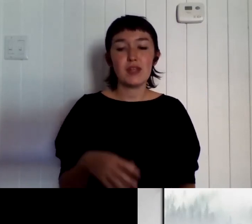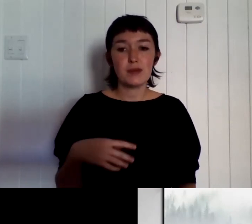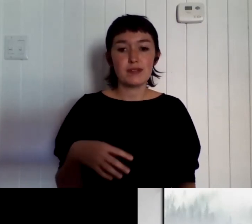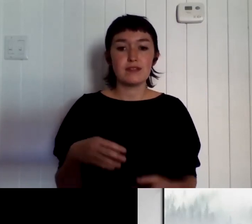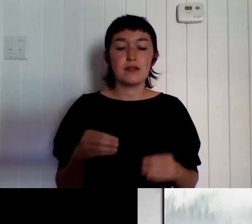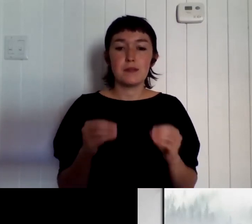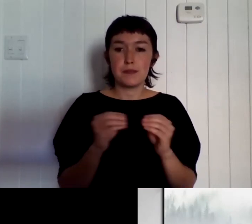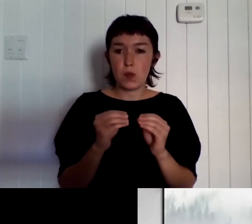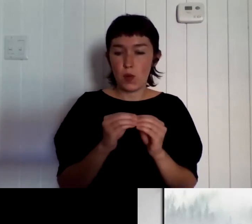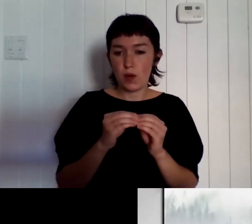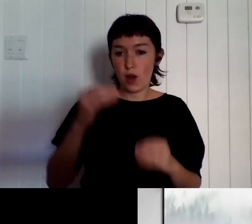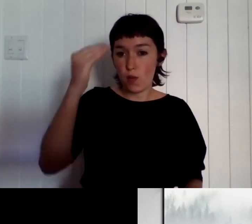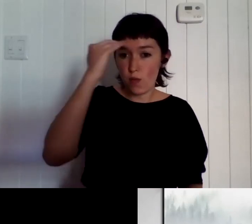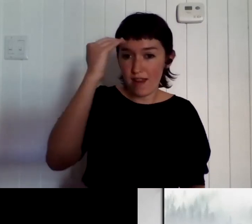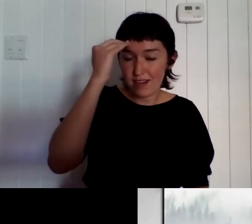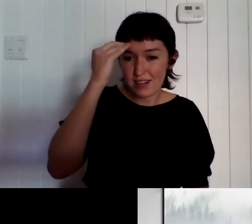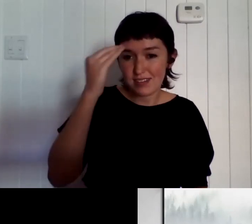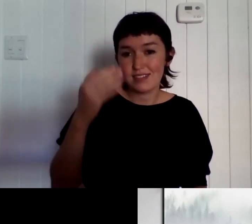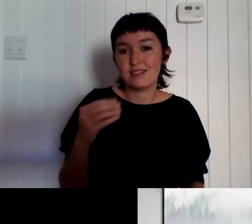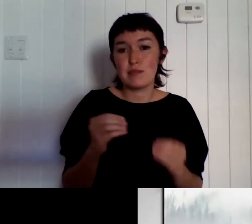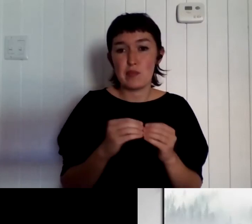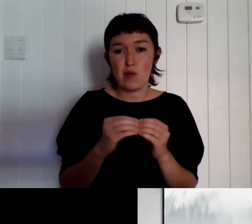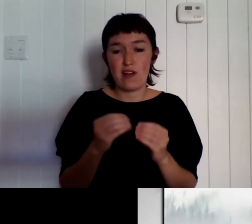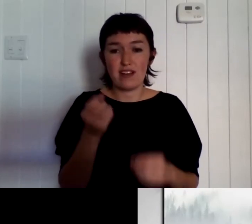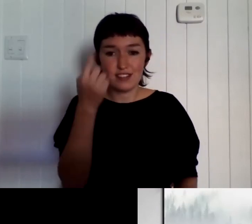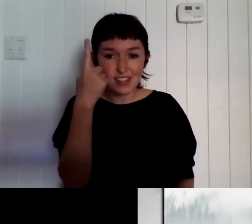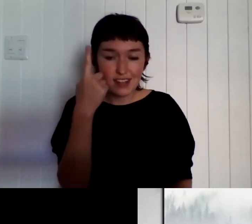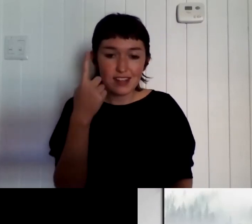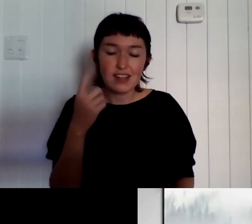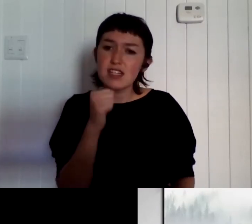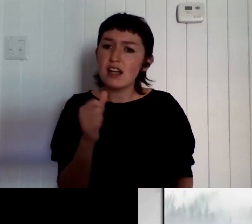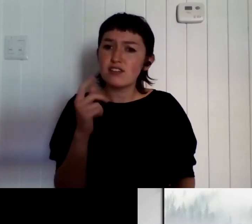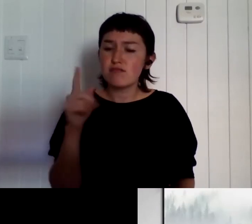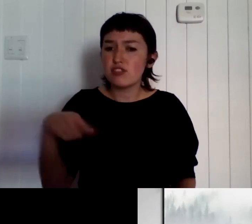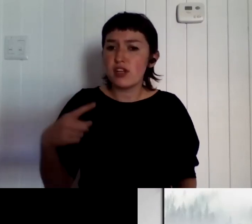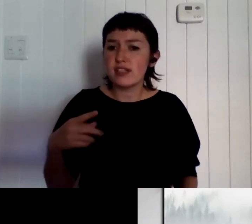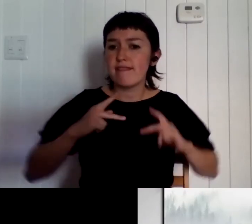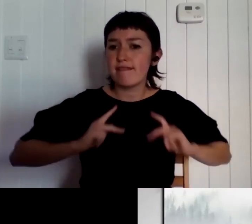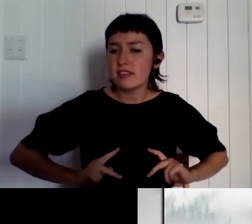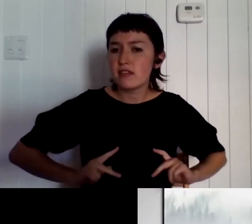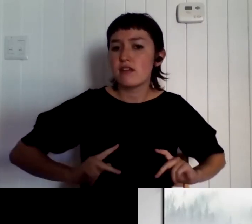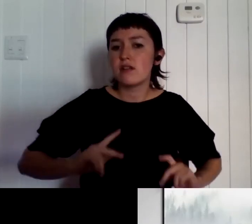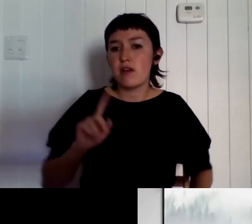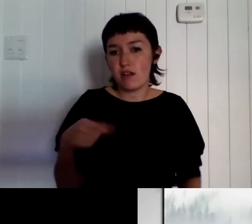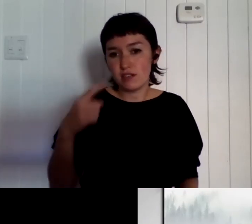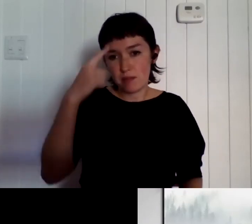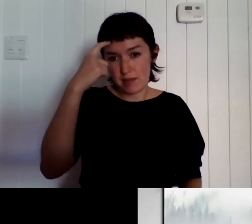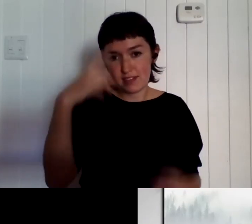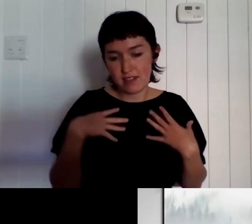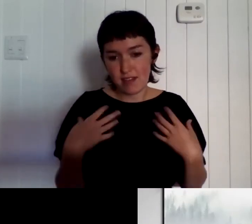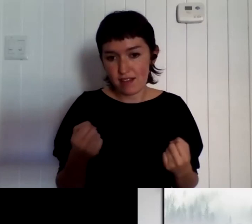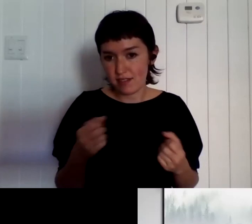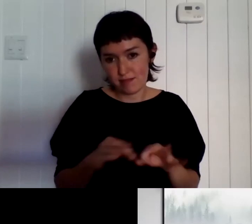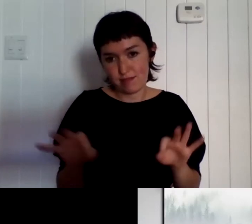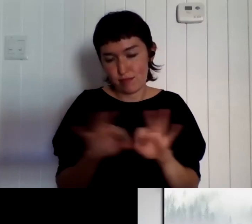of how important it is to take care of yourself, not only from a physical perspective, but also your mental health. And so I would